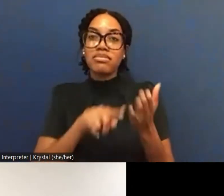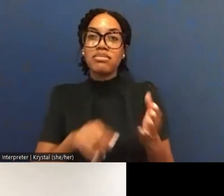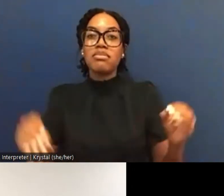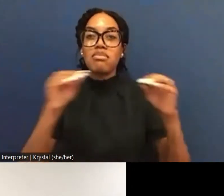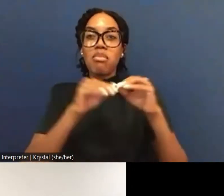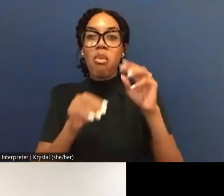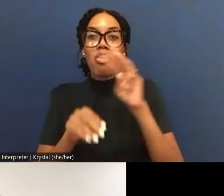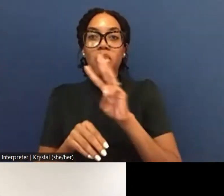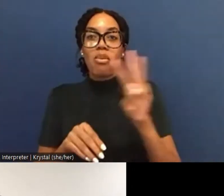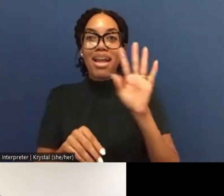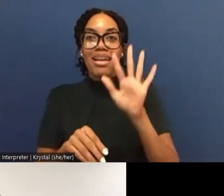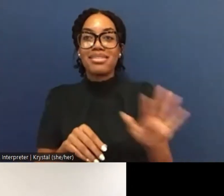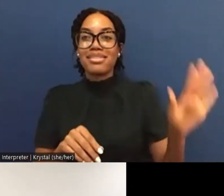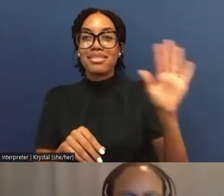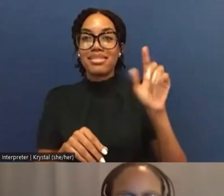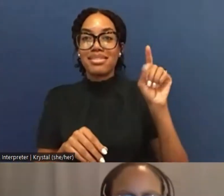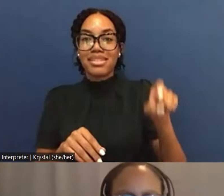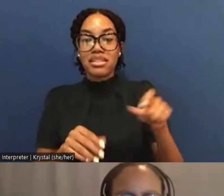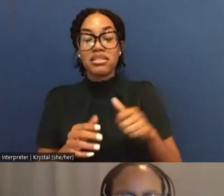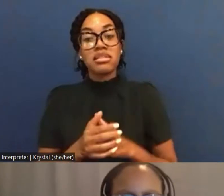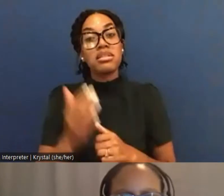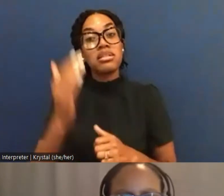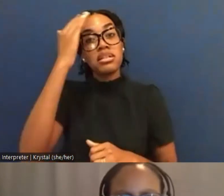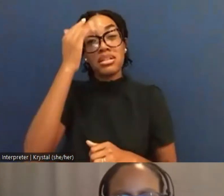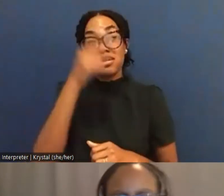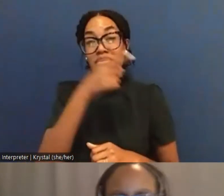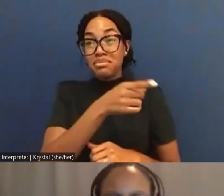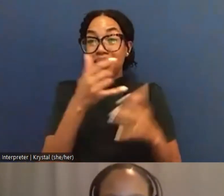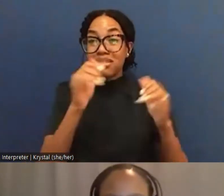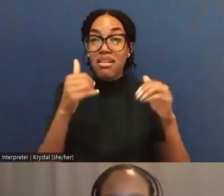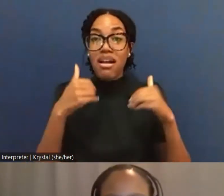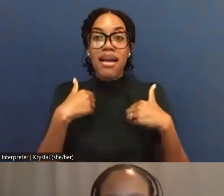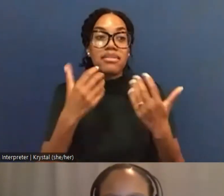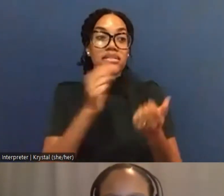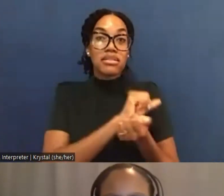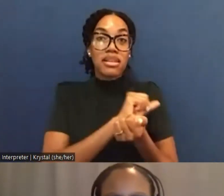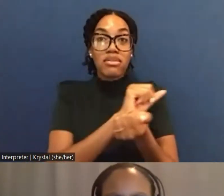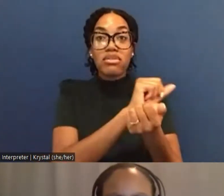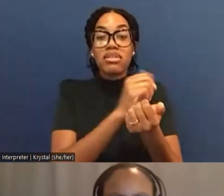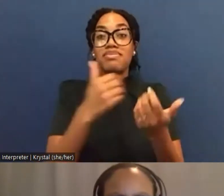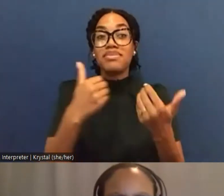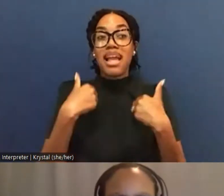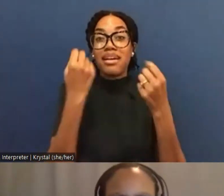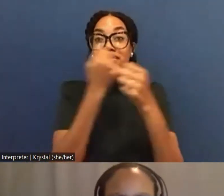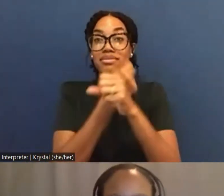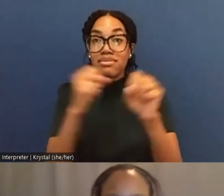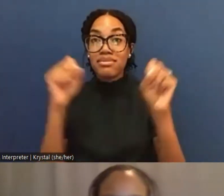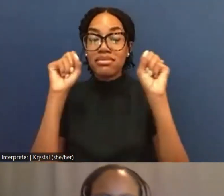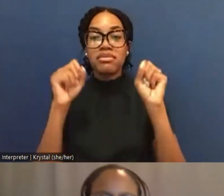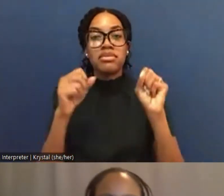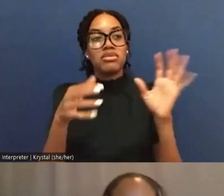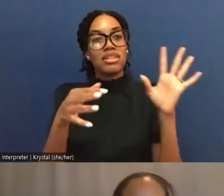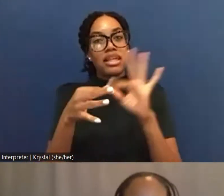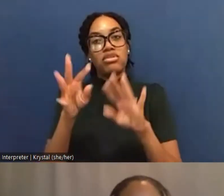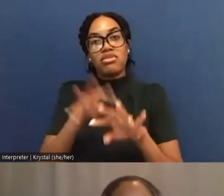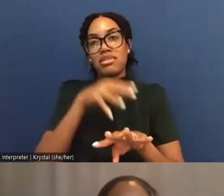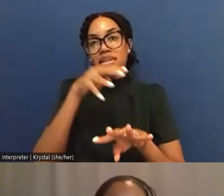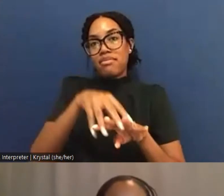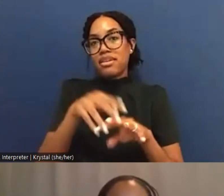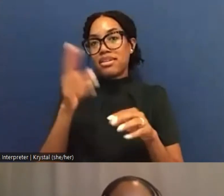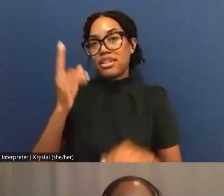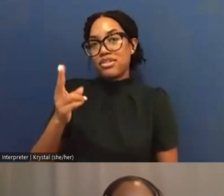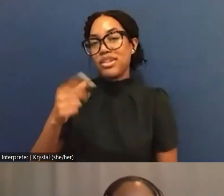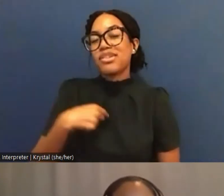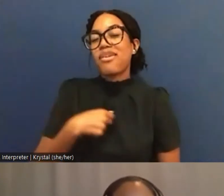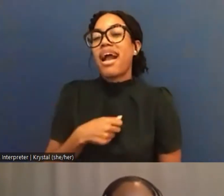still, though, related to slavery, emancipation, as well as Native American history. And so I'm gonna kind of give you my